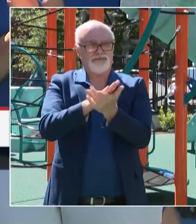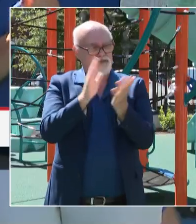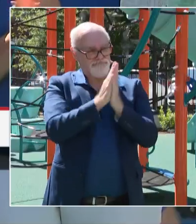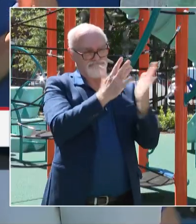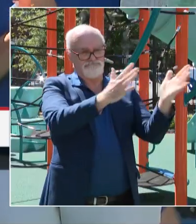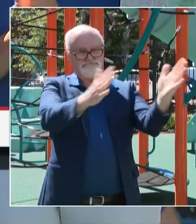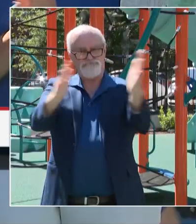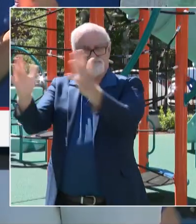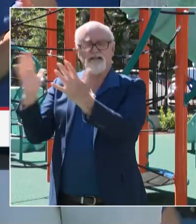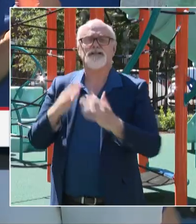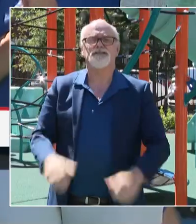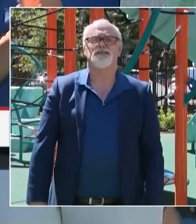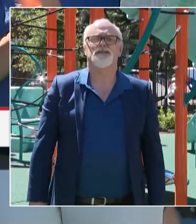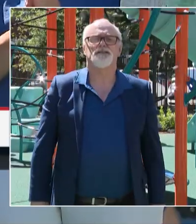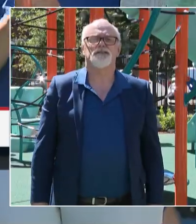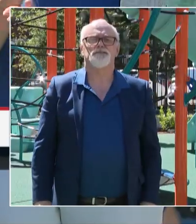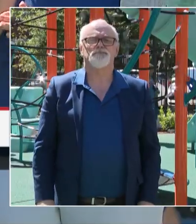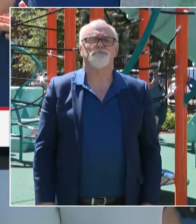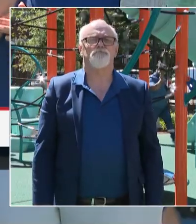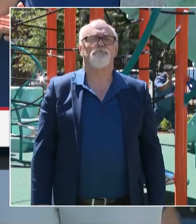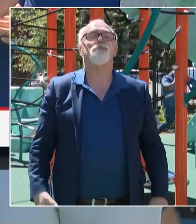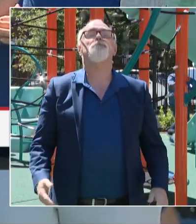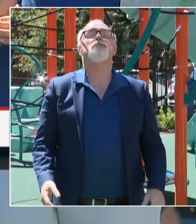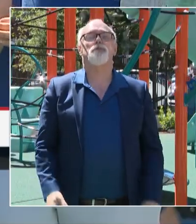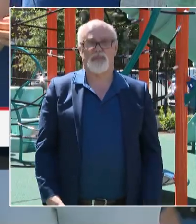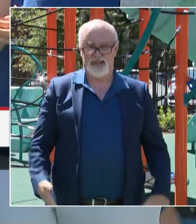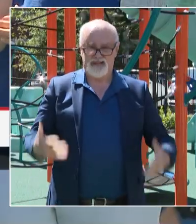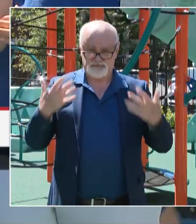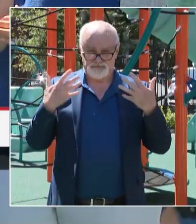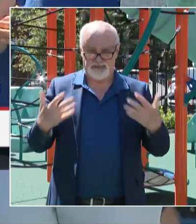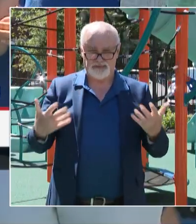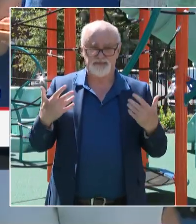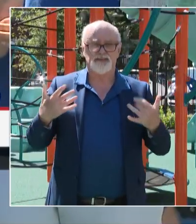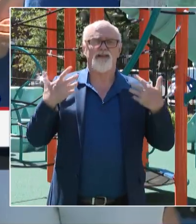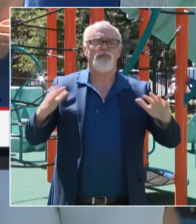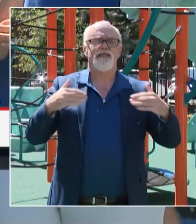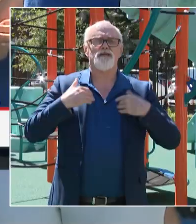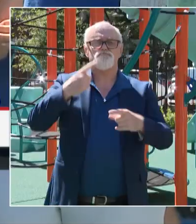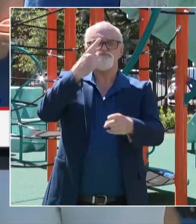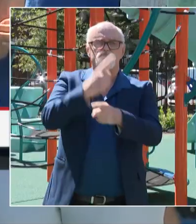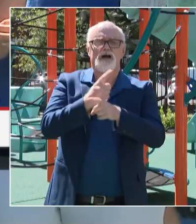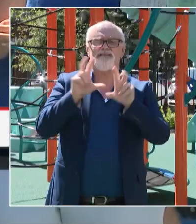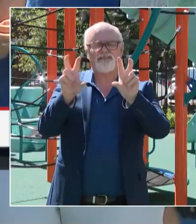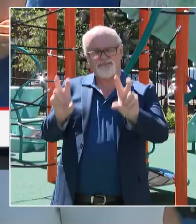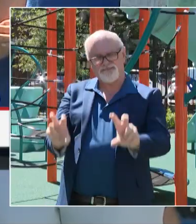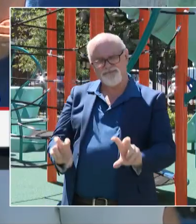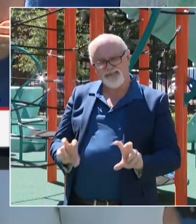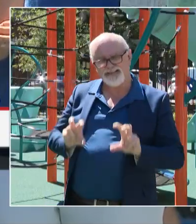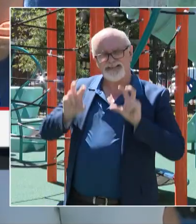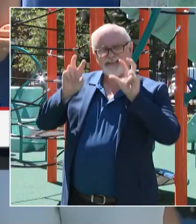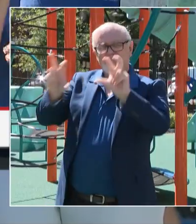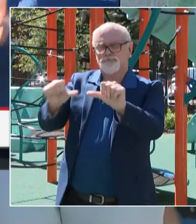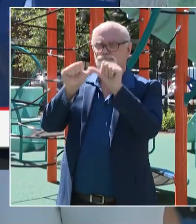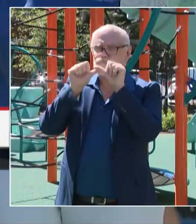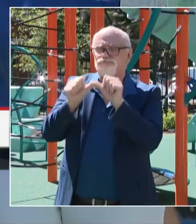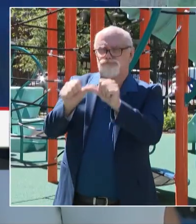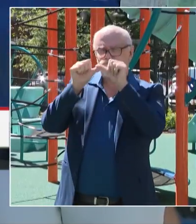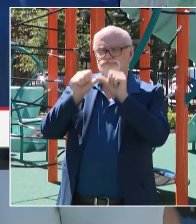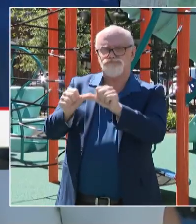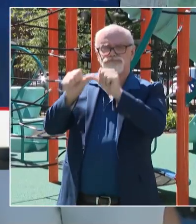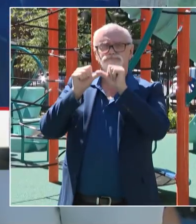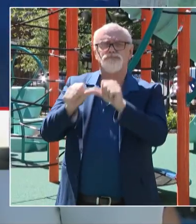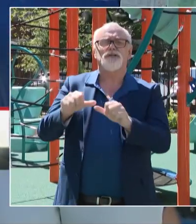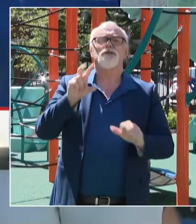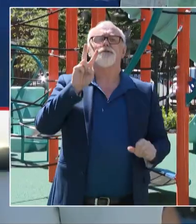applause. So we have the right investments to keep that momentum going. $2.8 billion